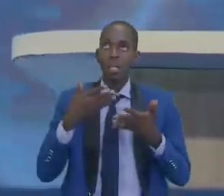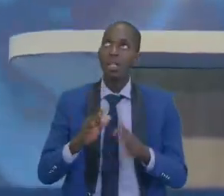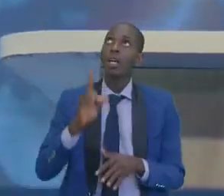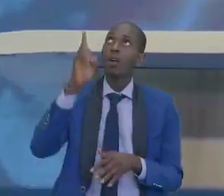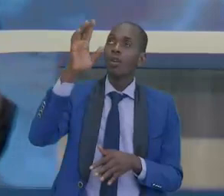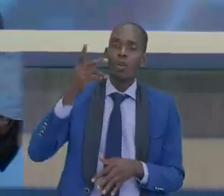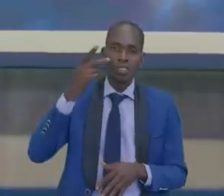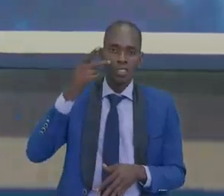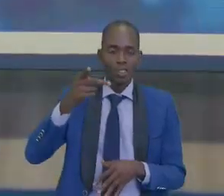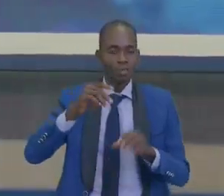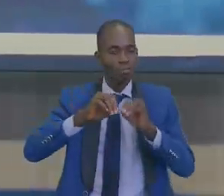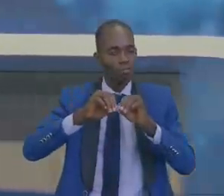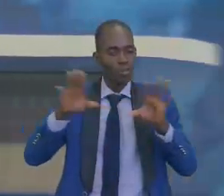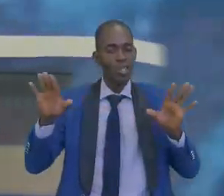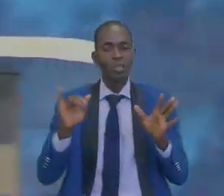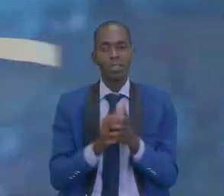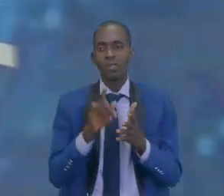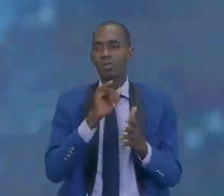heaven.